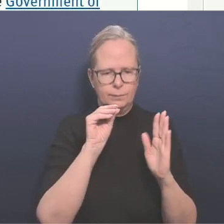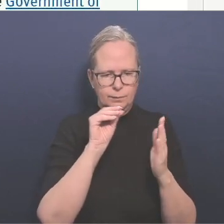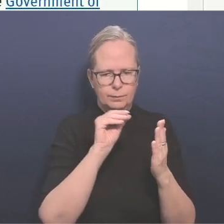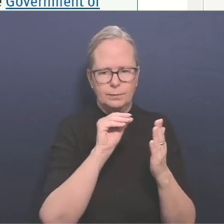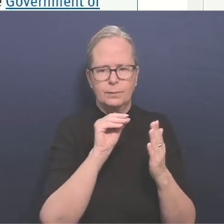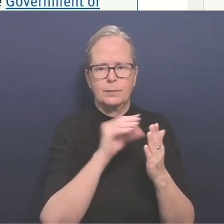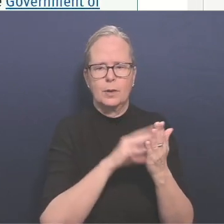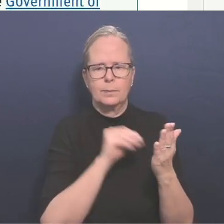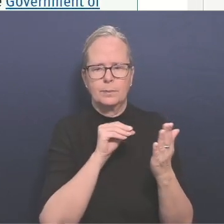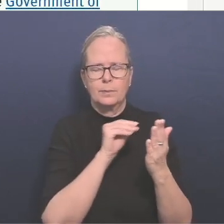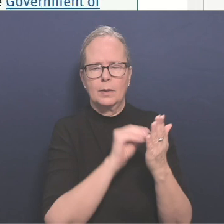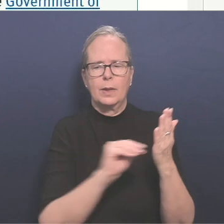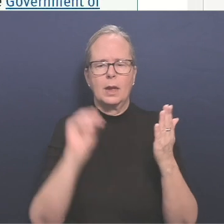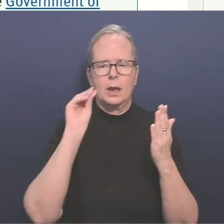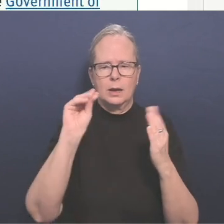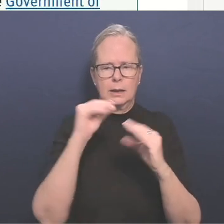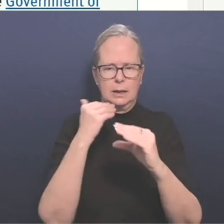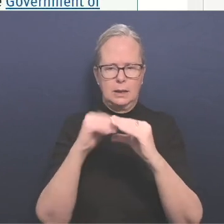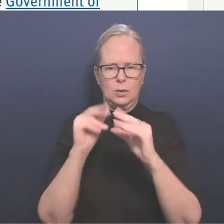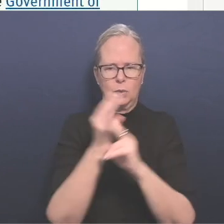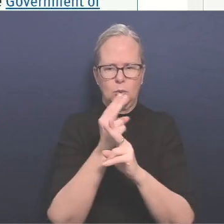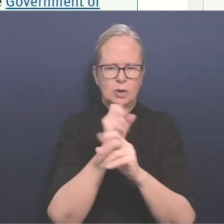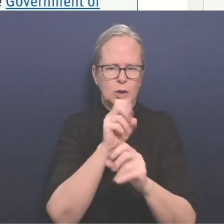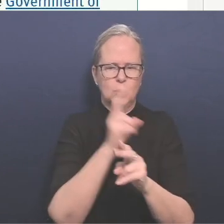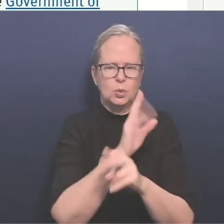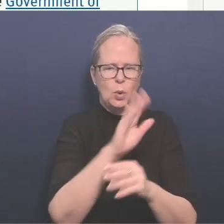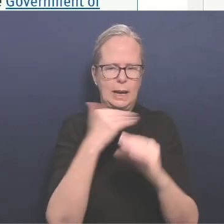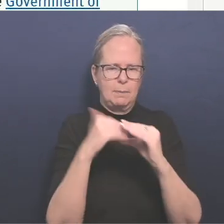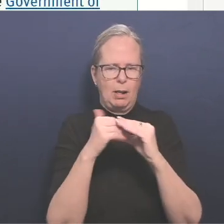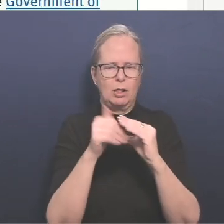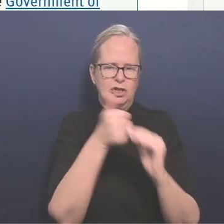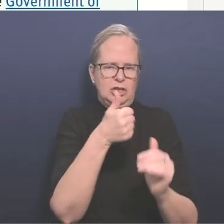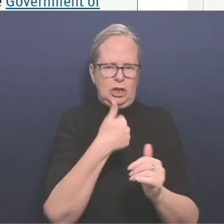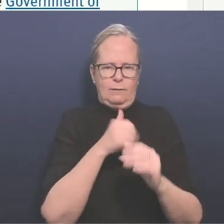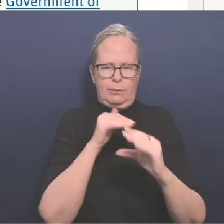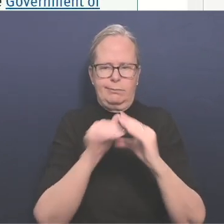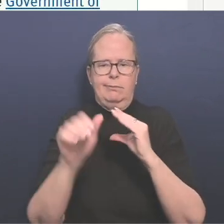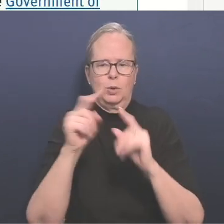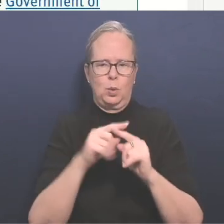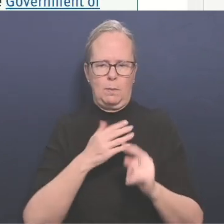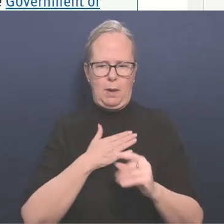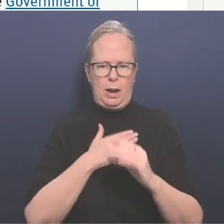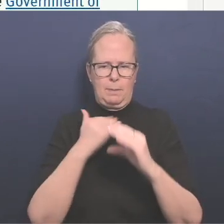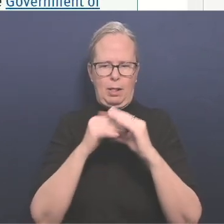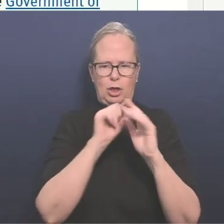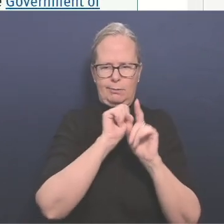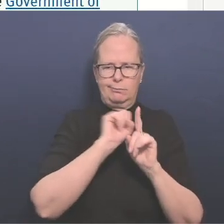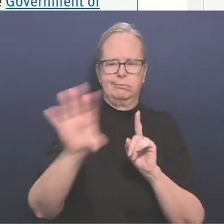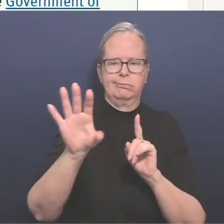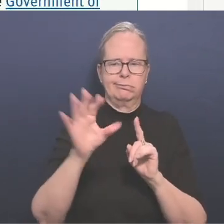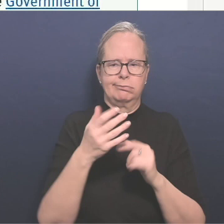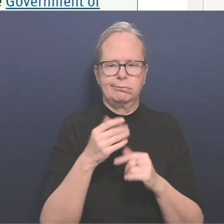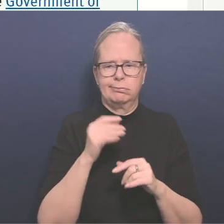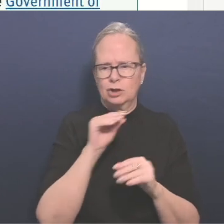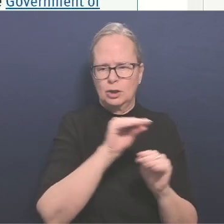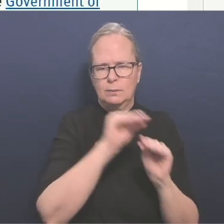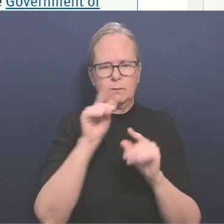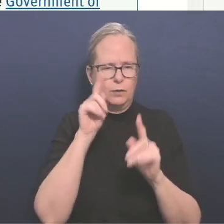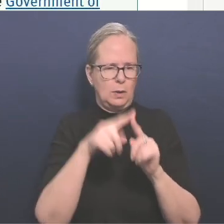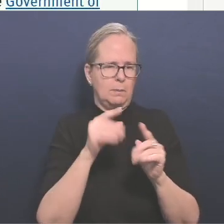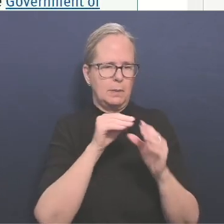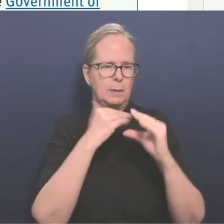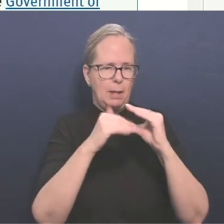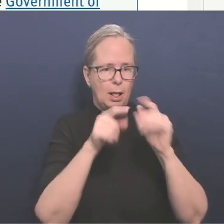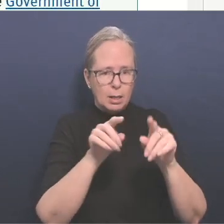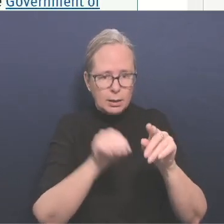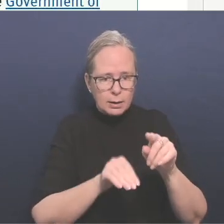for instance, I've helped Aisha and someone else comes, a different client comes, for me to be able to